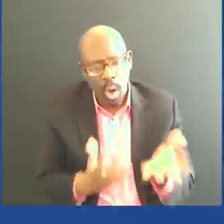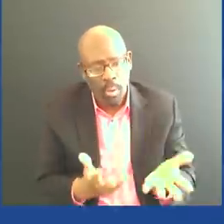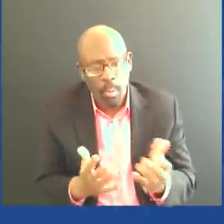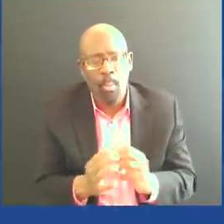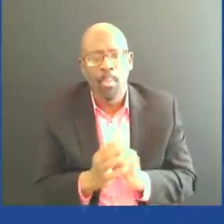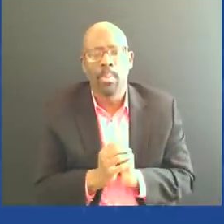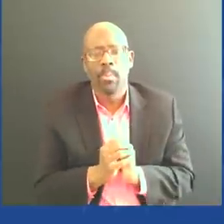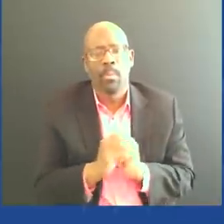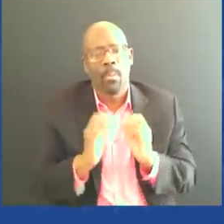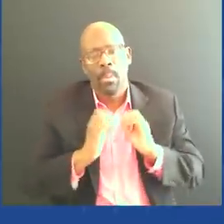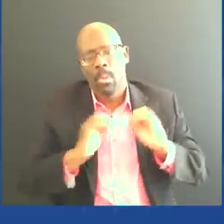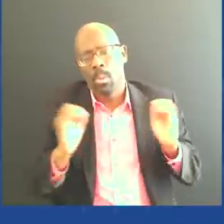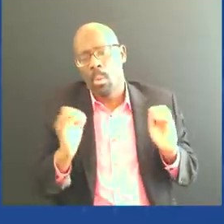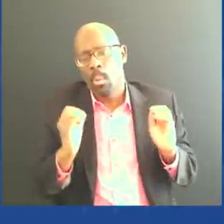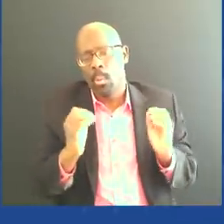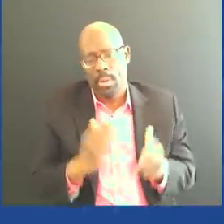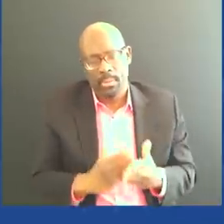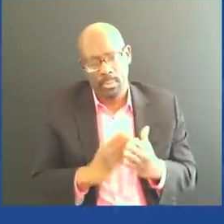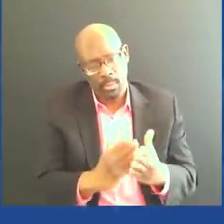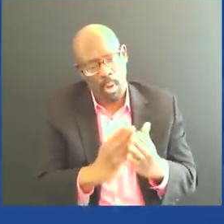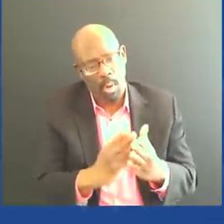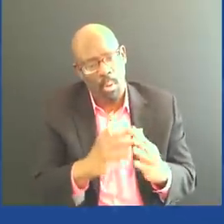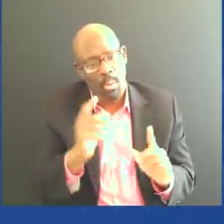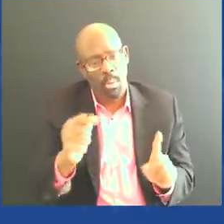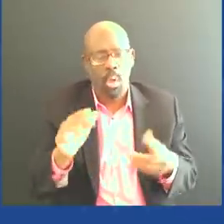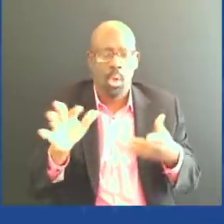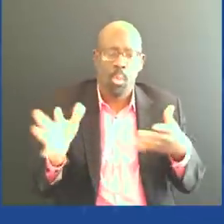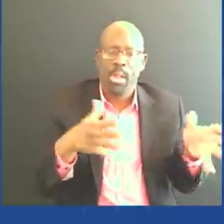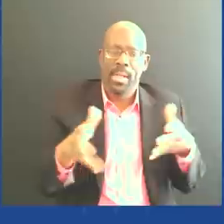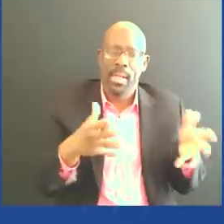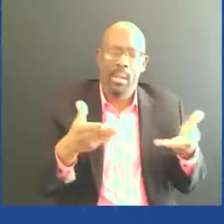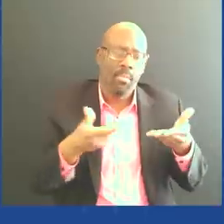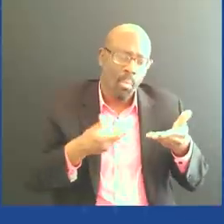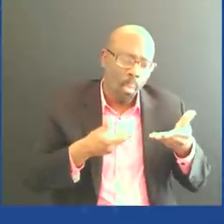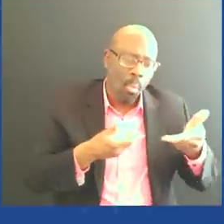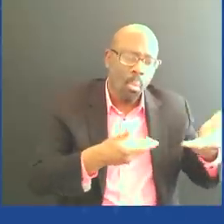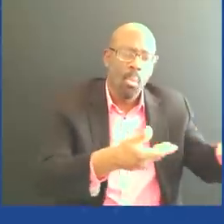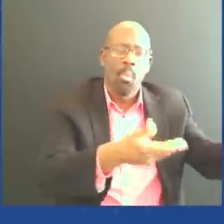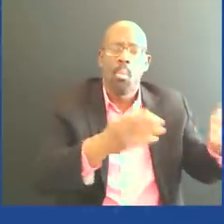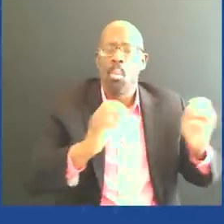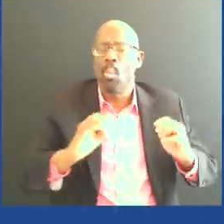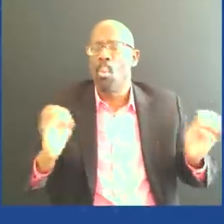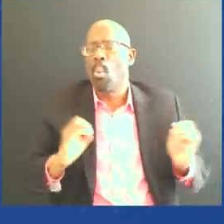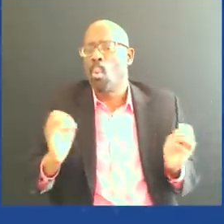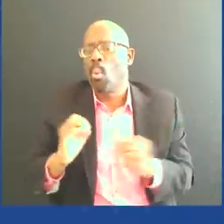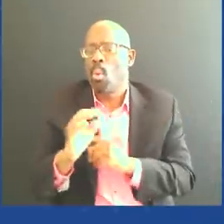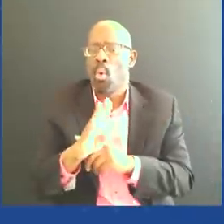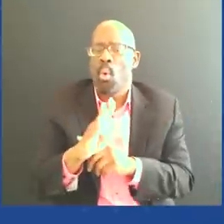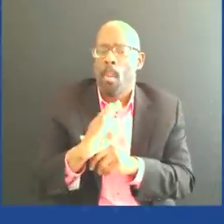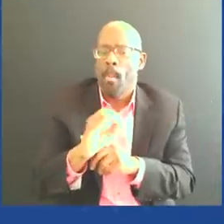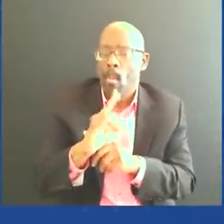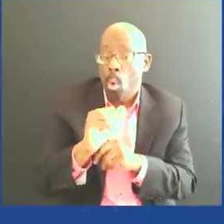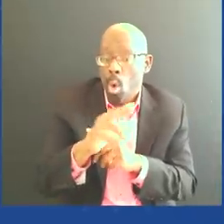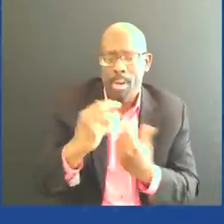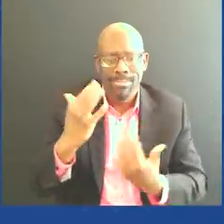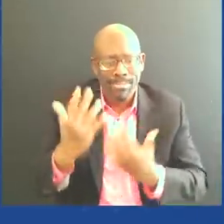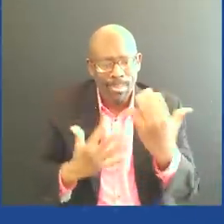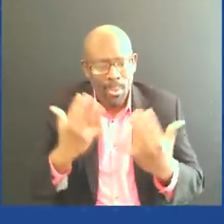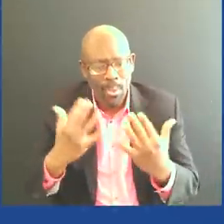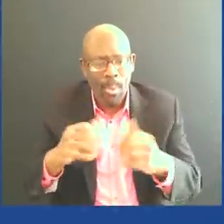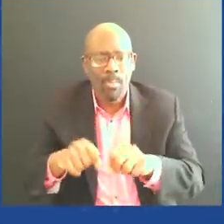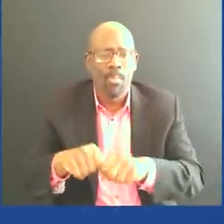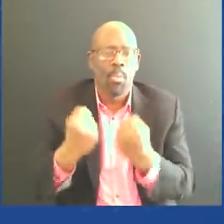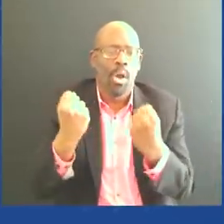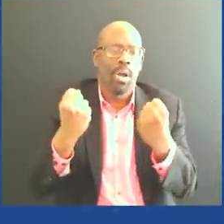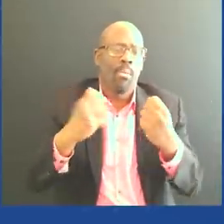to carry off, no boilers to burst open, no fires to fear, no coal to run out of, no storms to